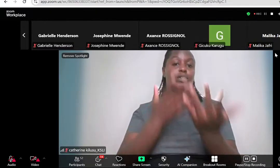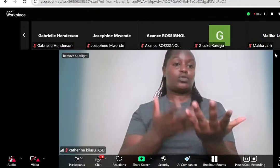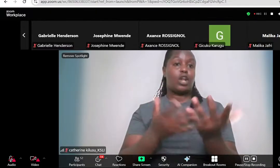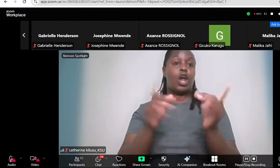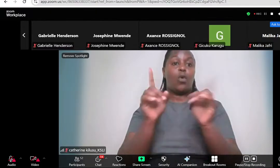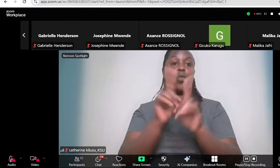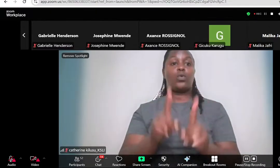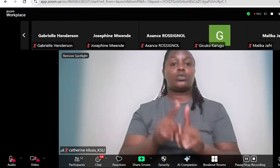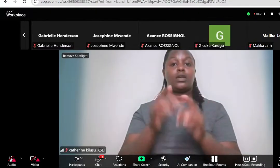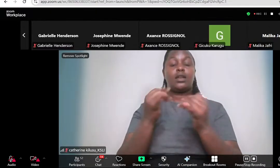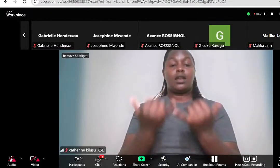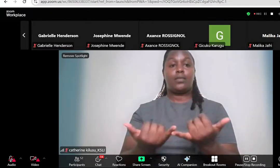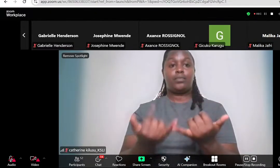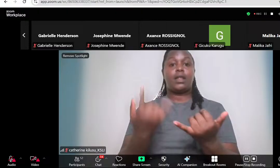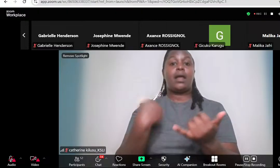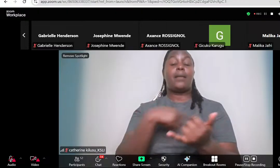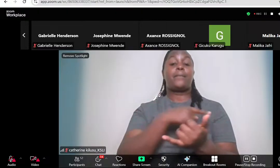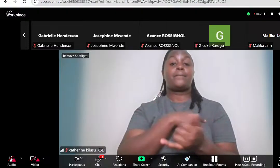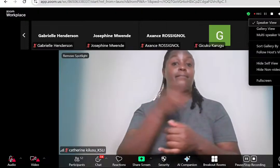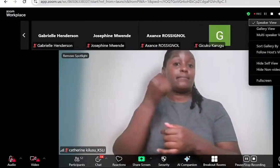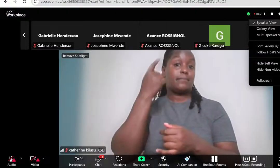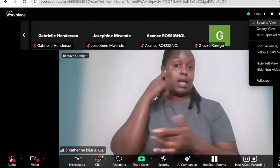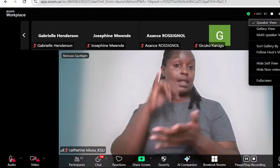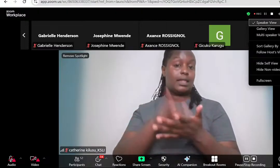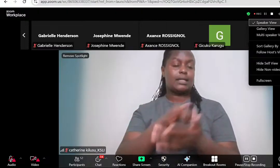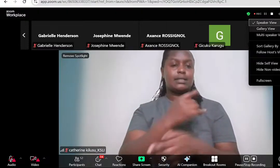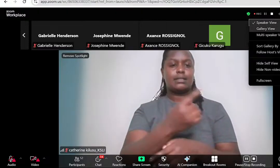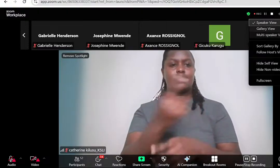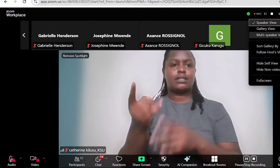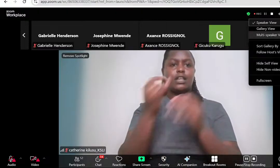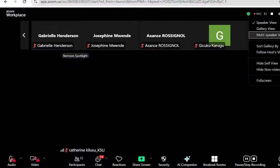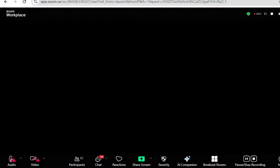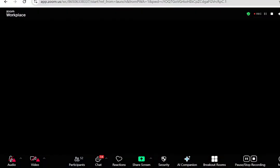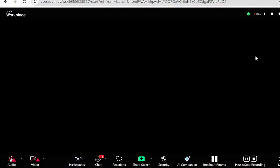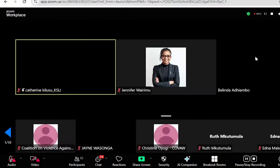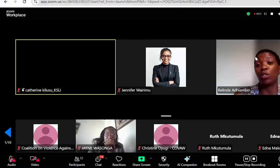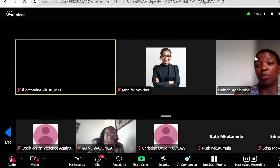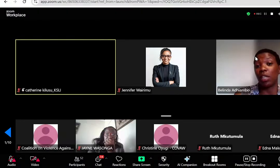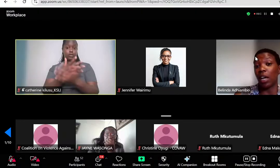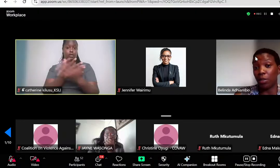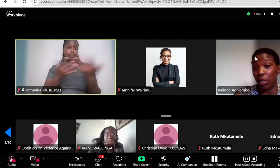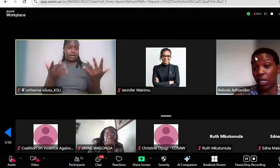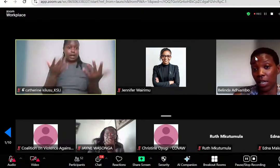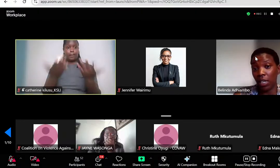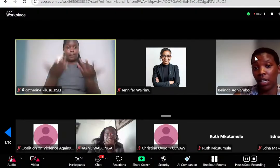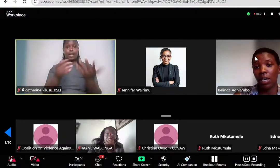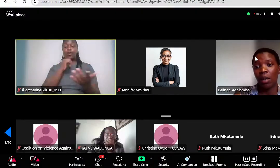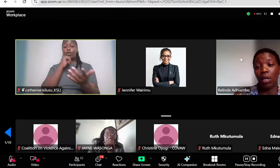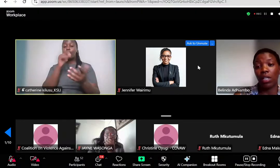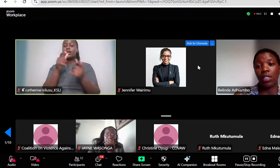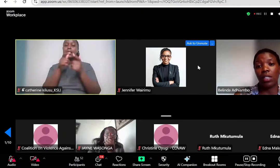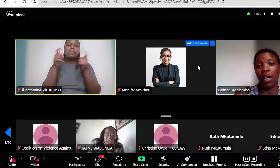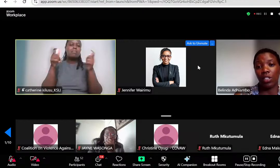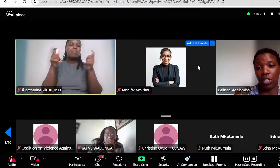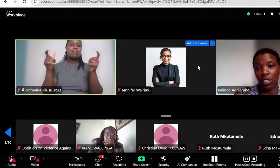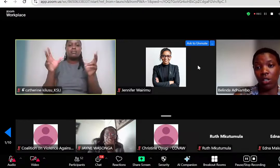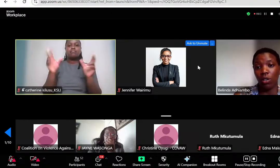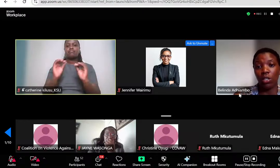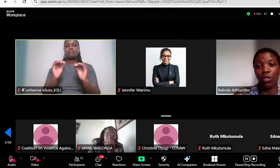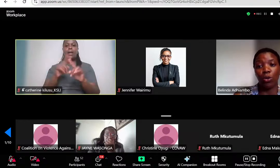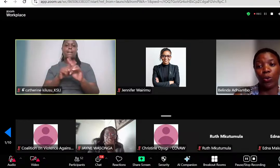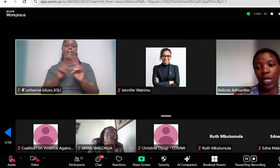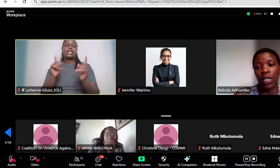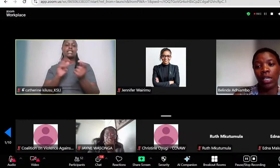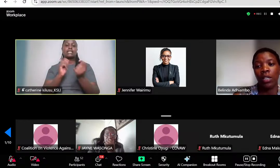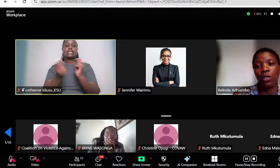just coming to understand that each and every individual is doing something. It might not be that big thing, but it's a change on